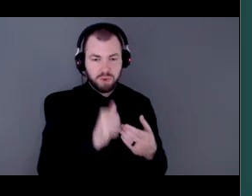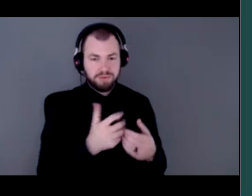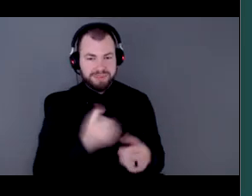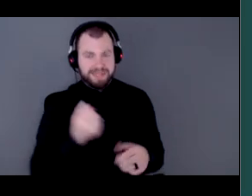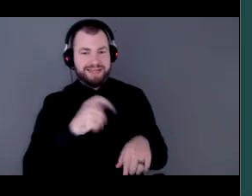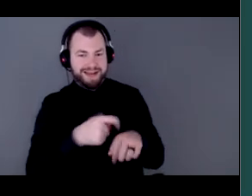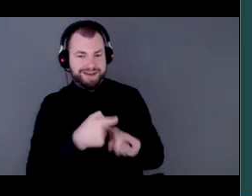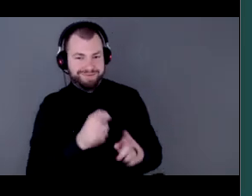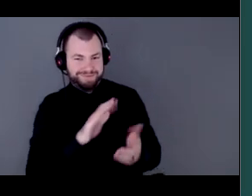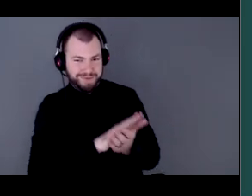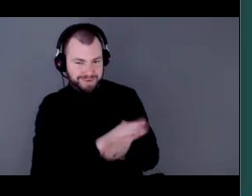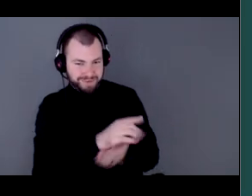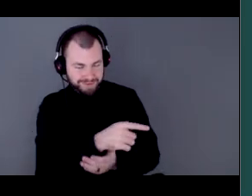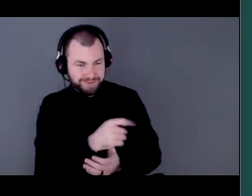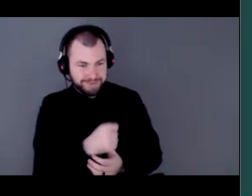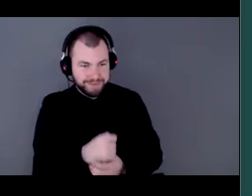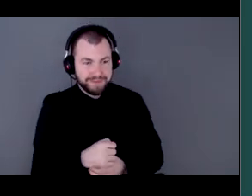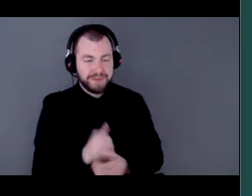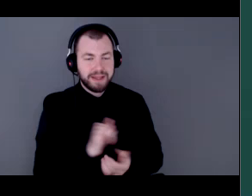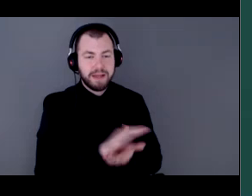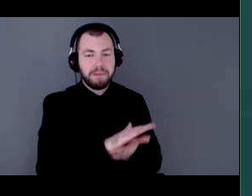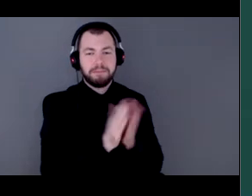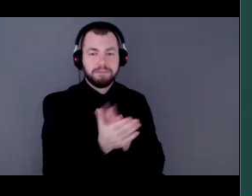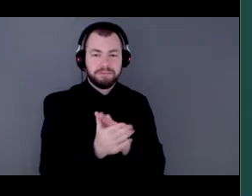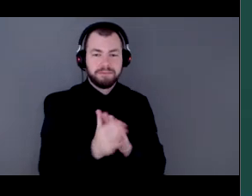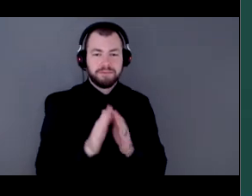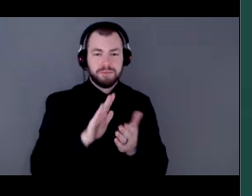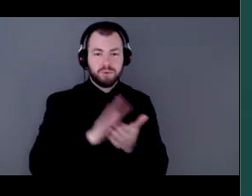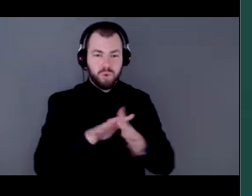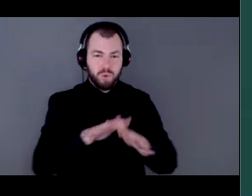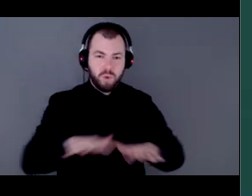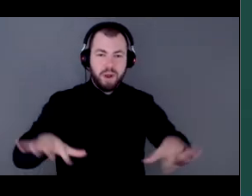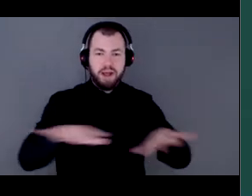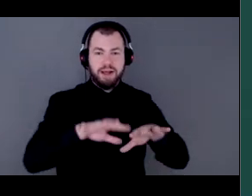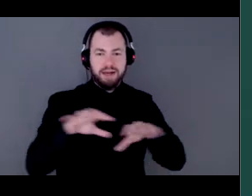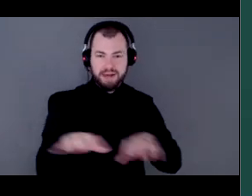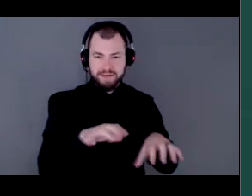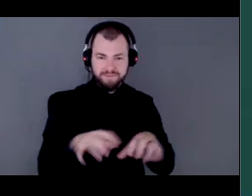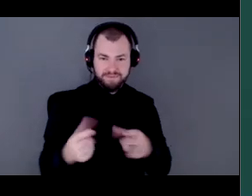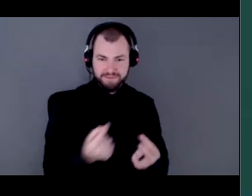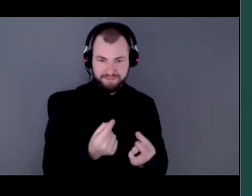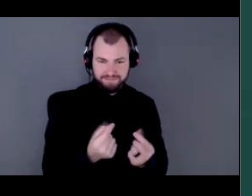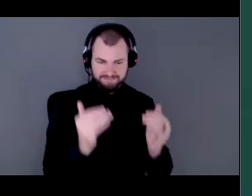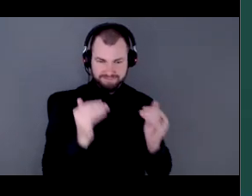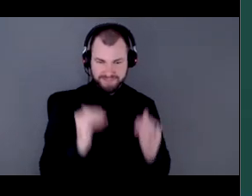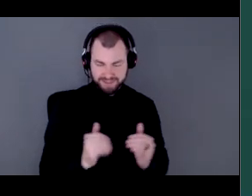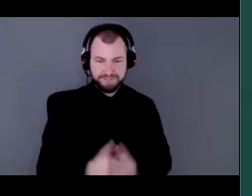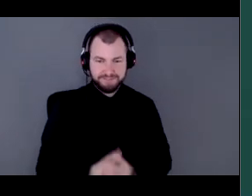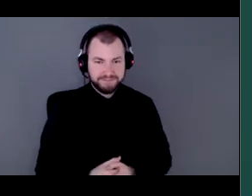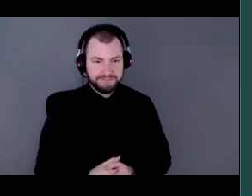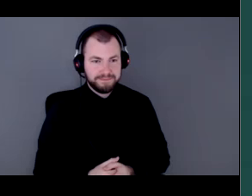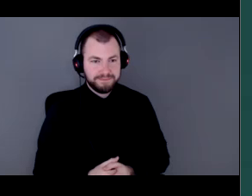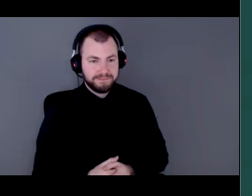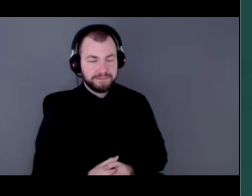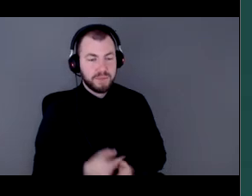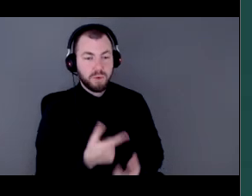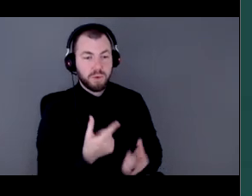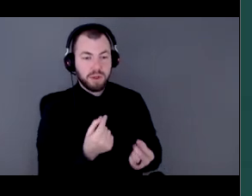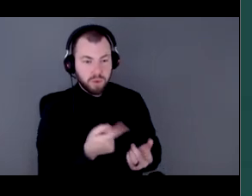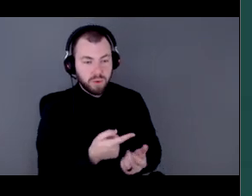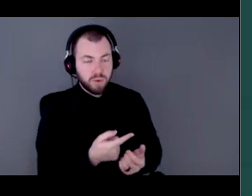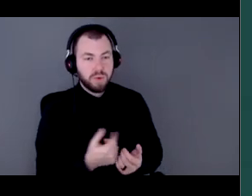it it's a turns into a school-wide activity. Next slide. So what they do, there's this